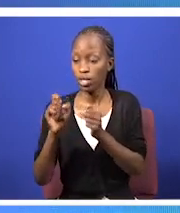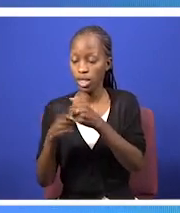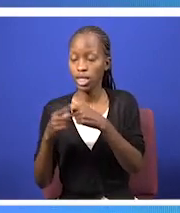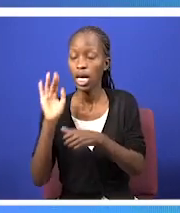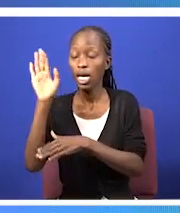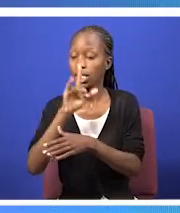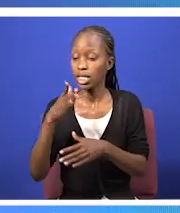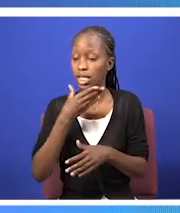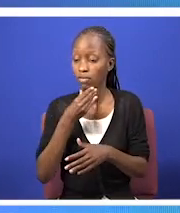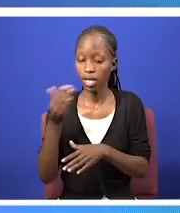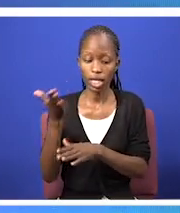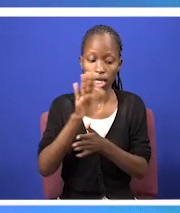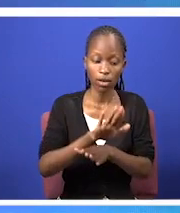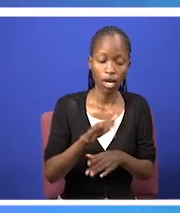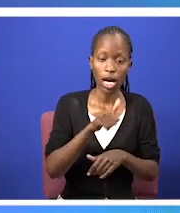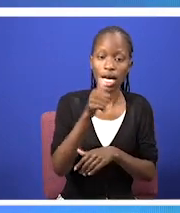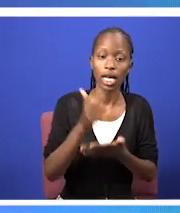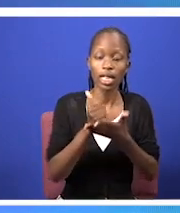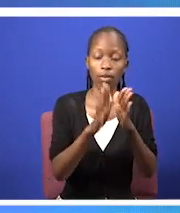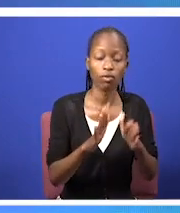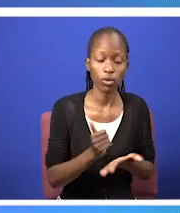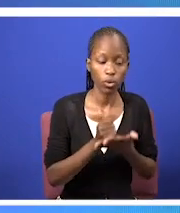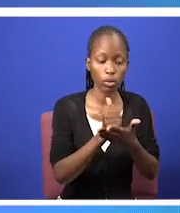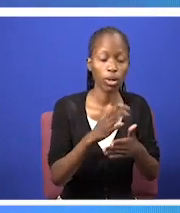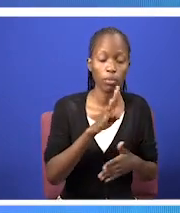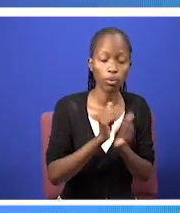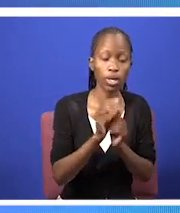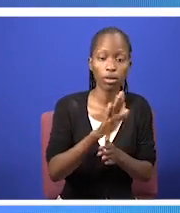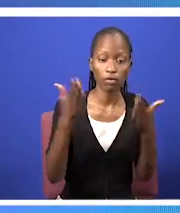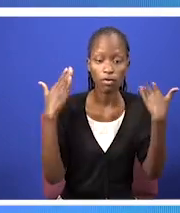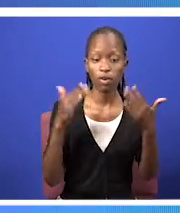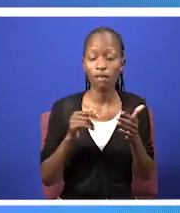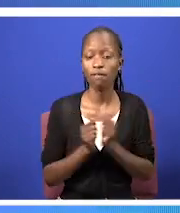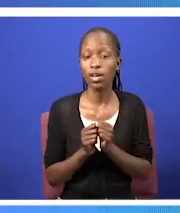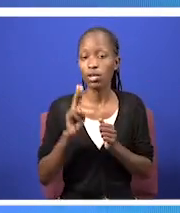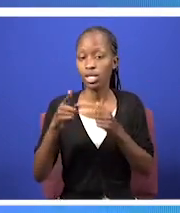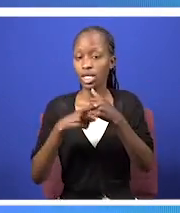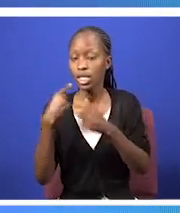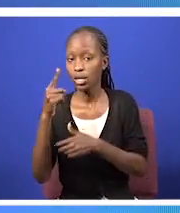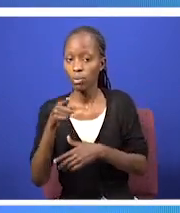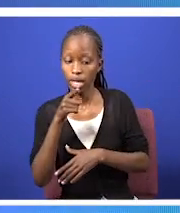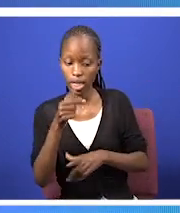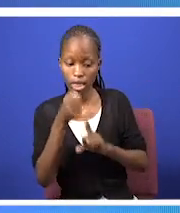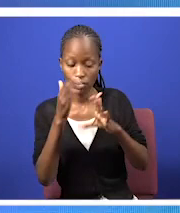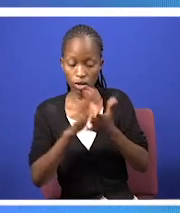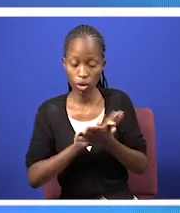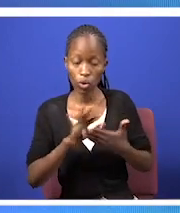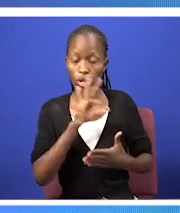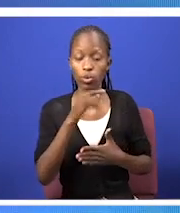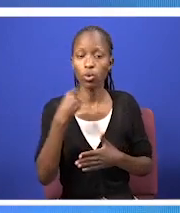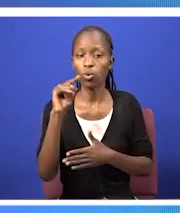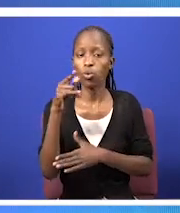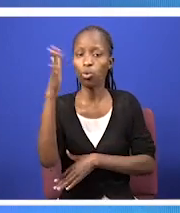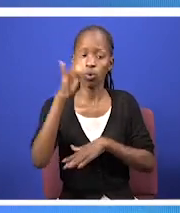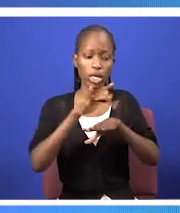6, that I will ask the Father and he will give you another advocate to help you, and he will be with you forever. Verse 26 says that this advocate, the Holy